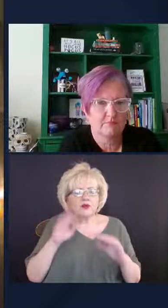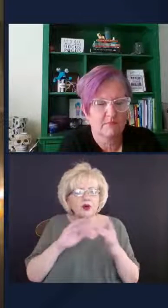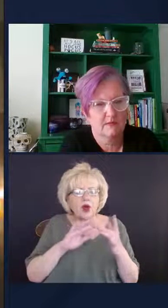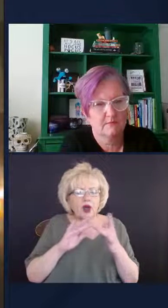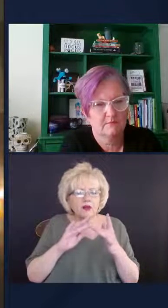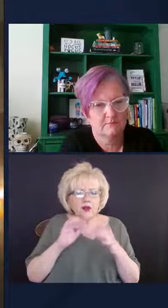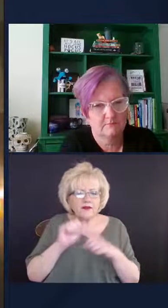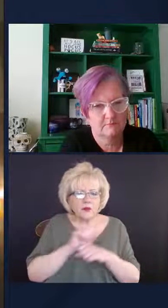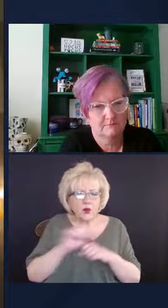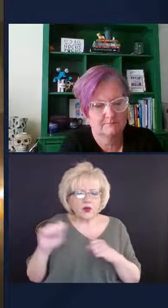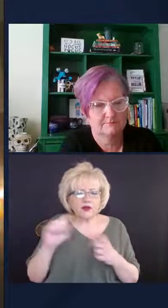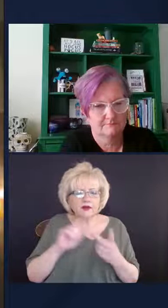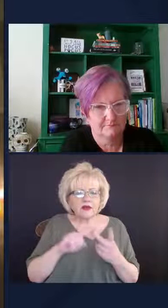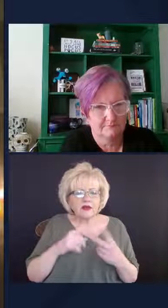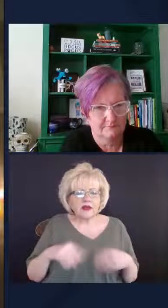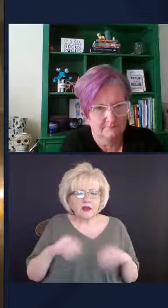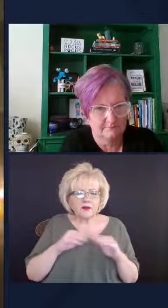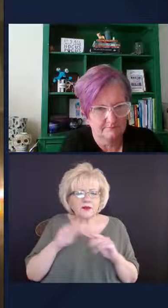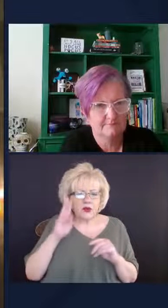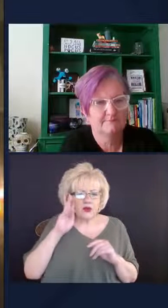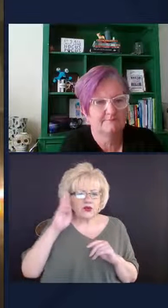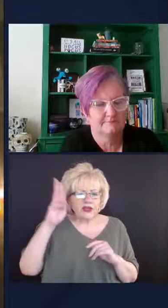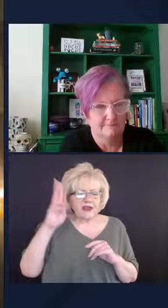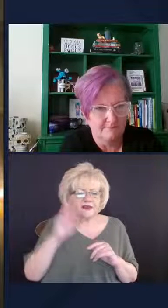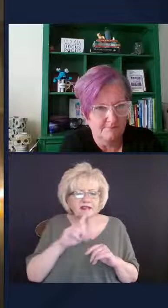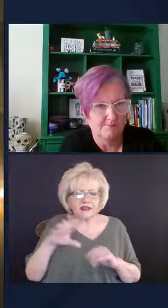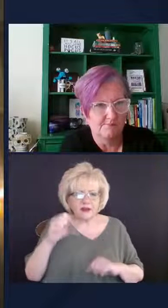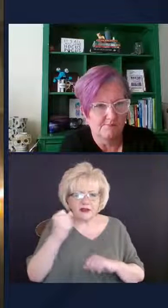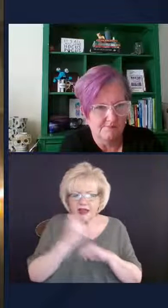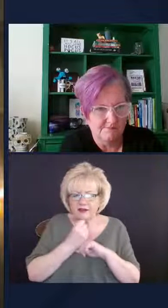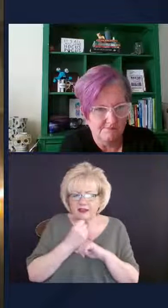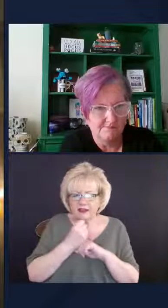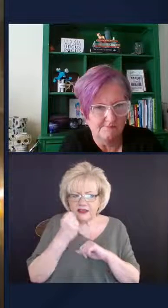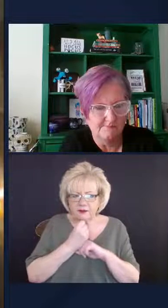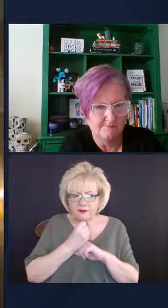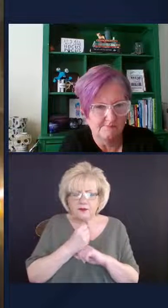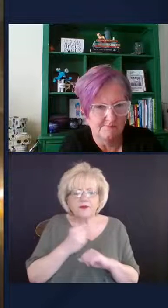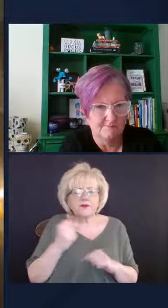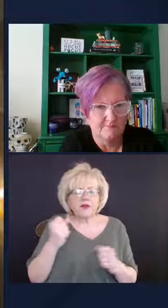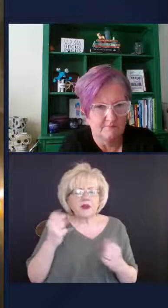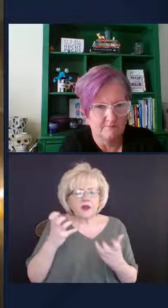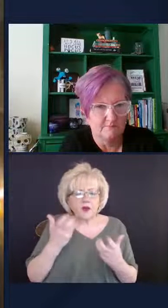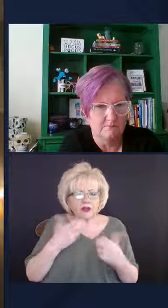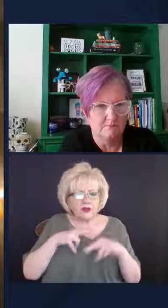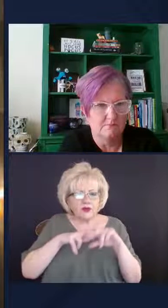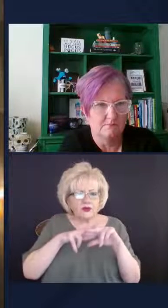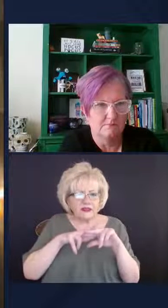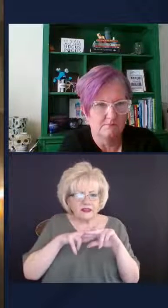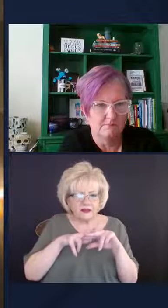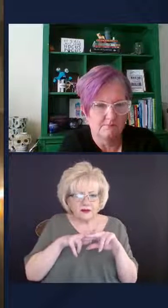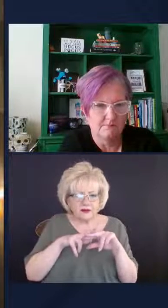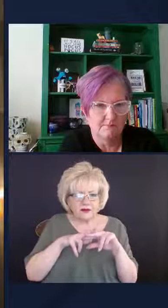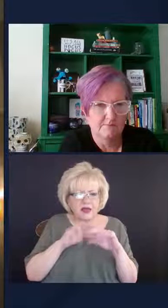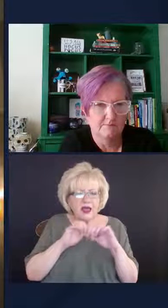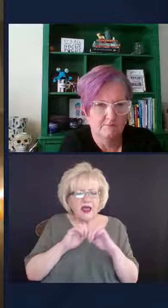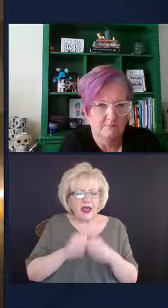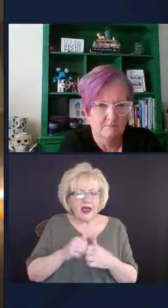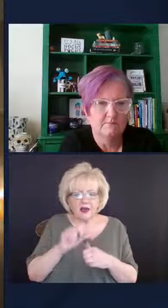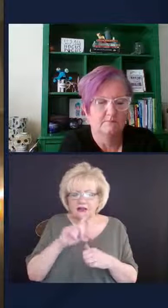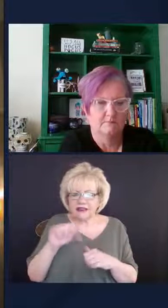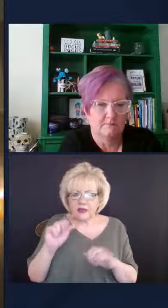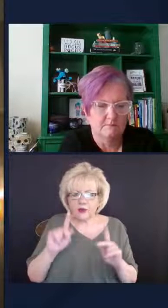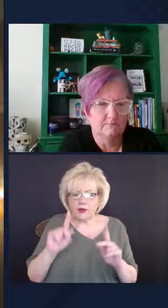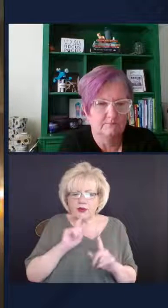more creative disability advocacy. I just want to increase the way that disabled people are